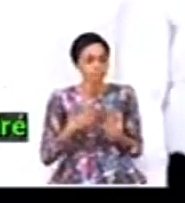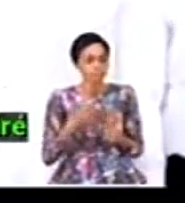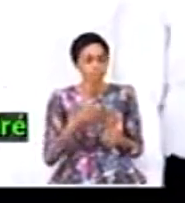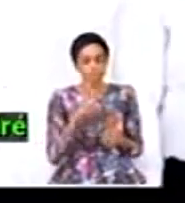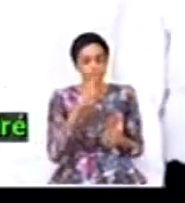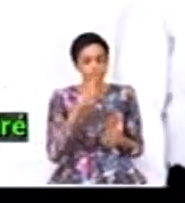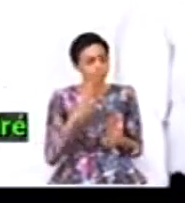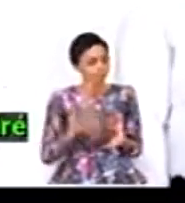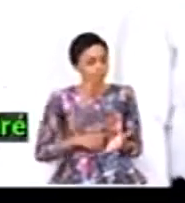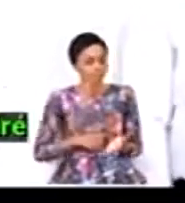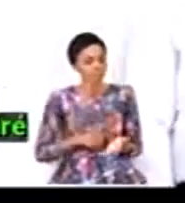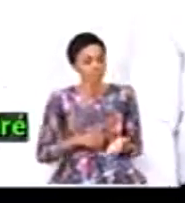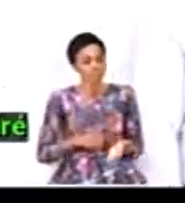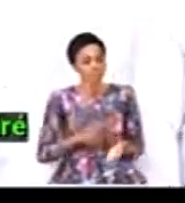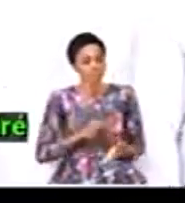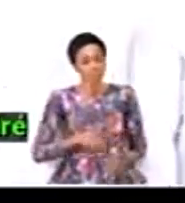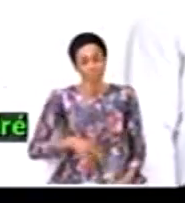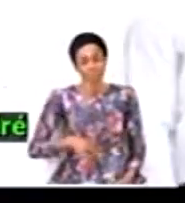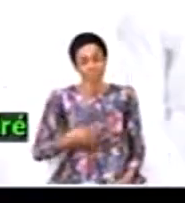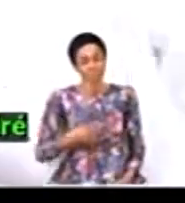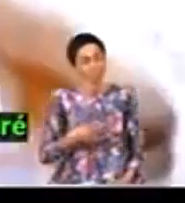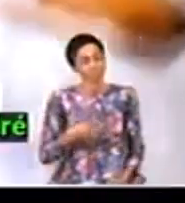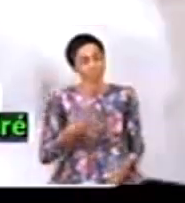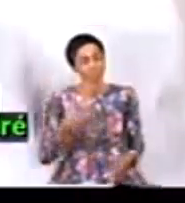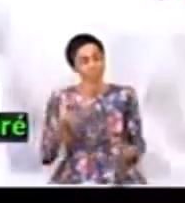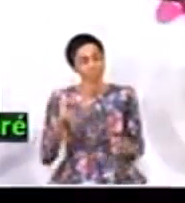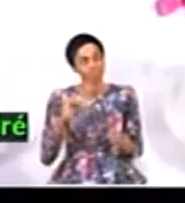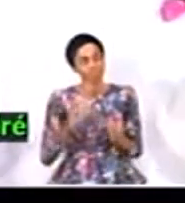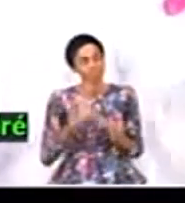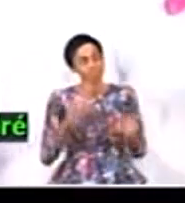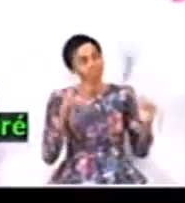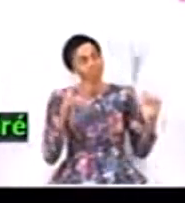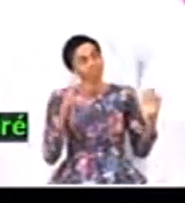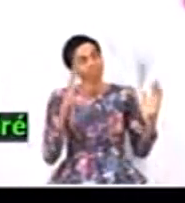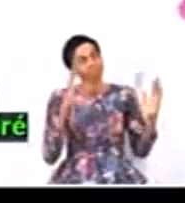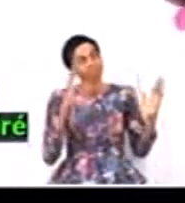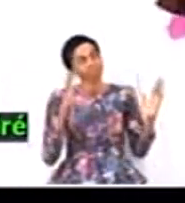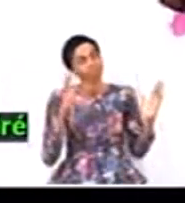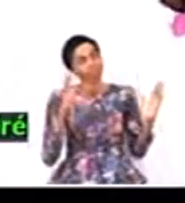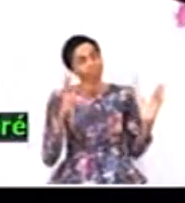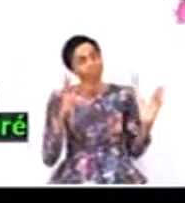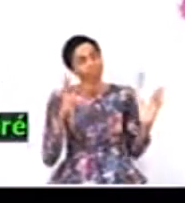there are times I feel hope is